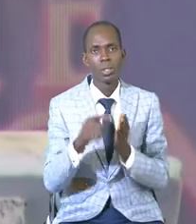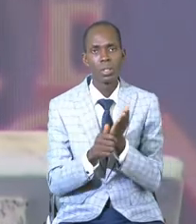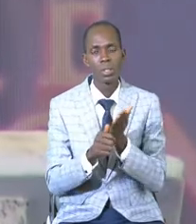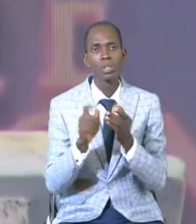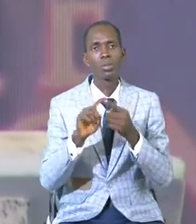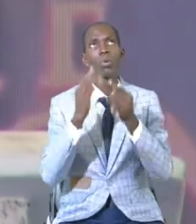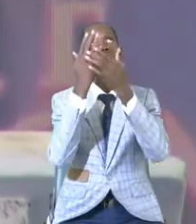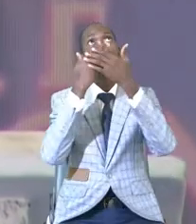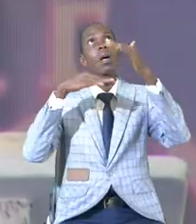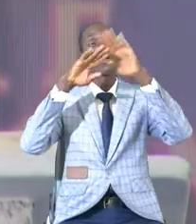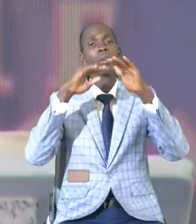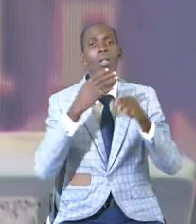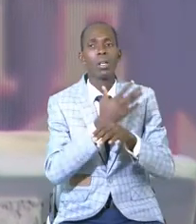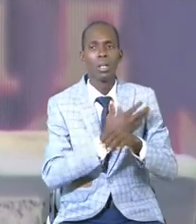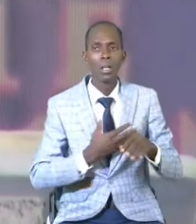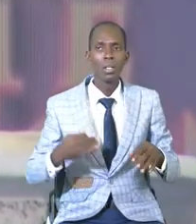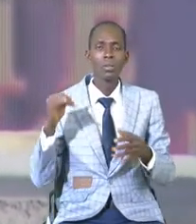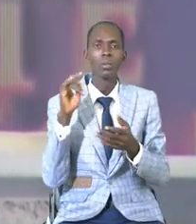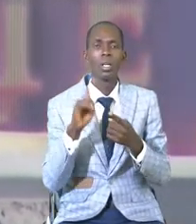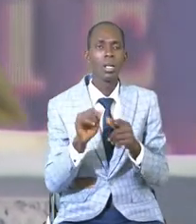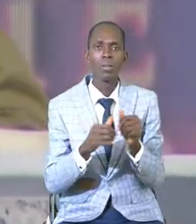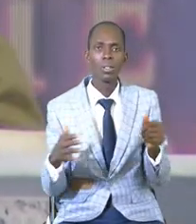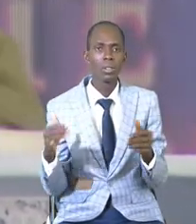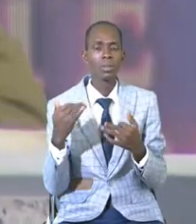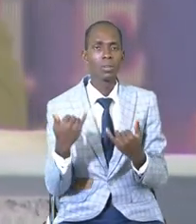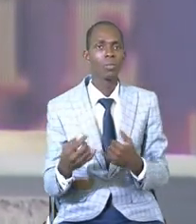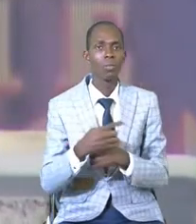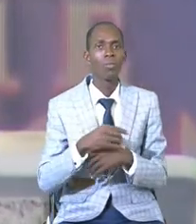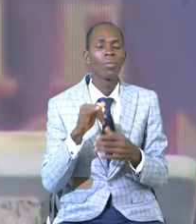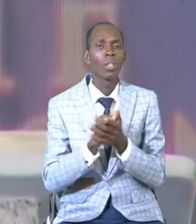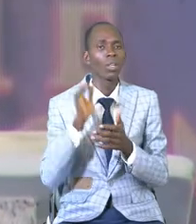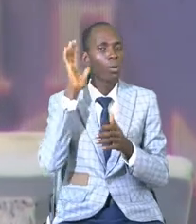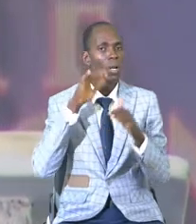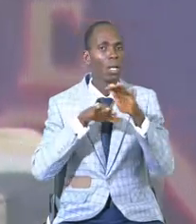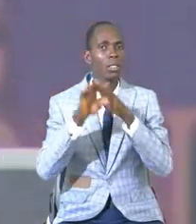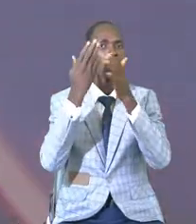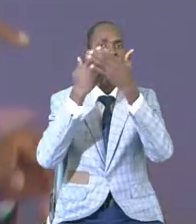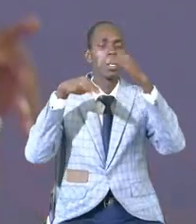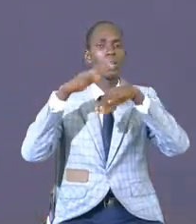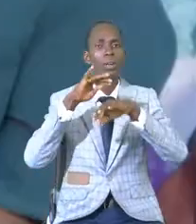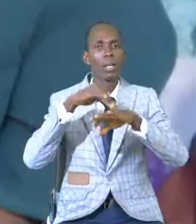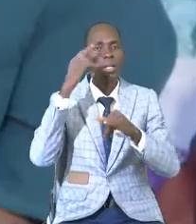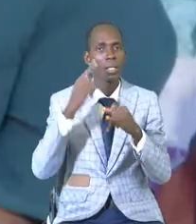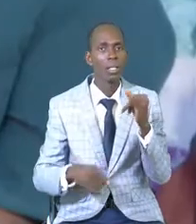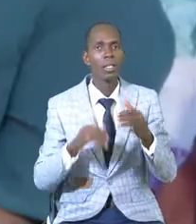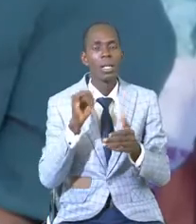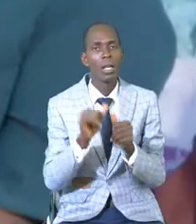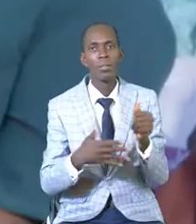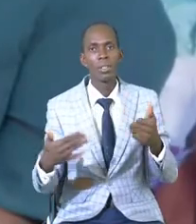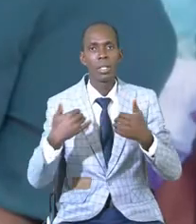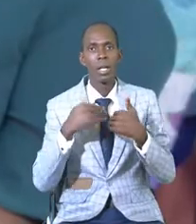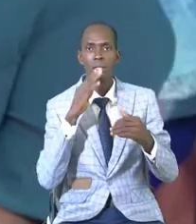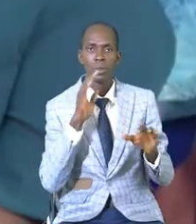to give you everything it will take that you get to heaven at last, everything has been done. He